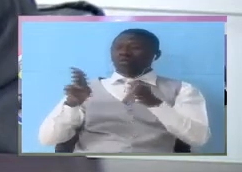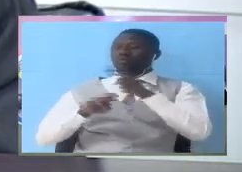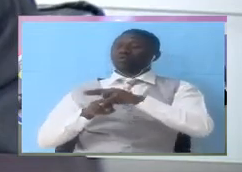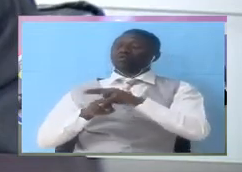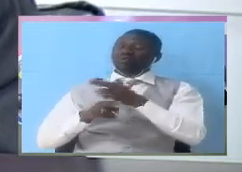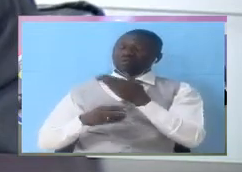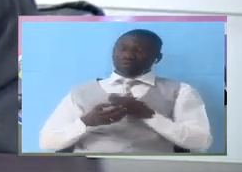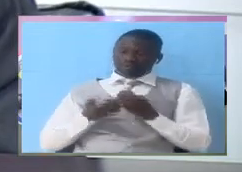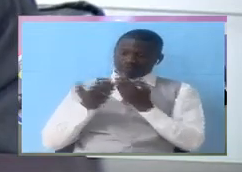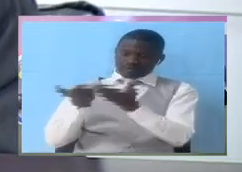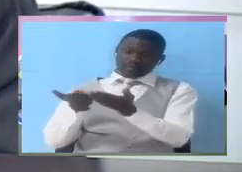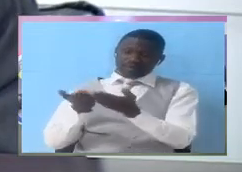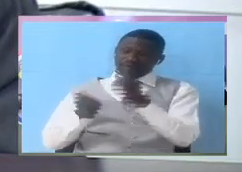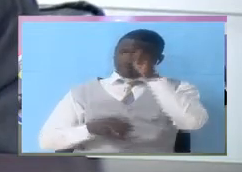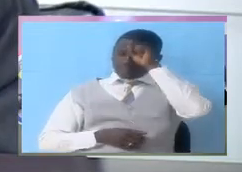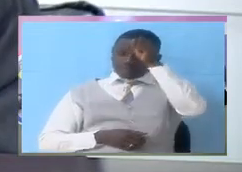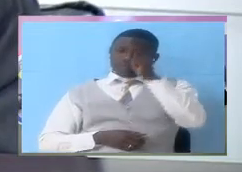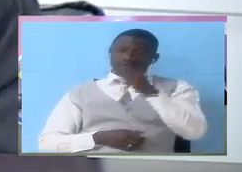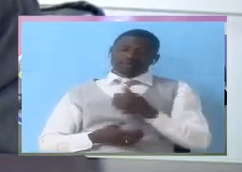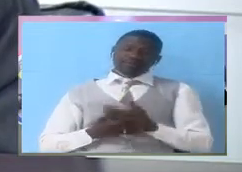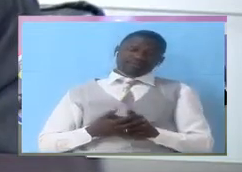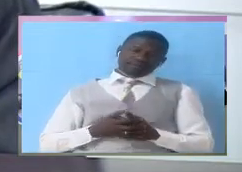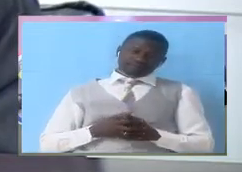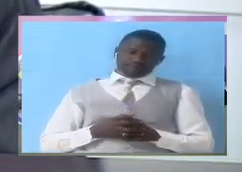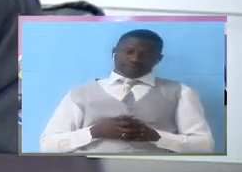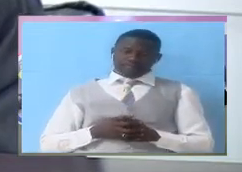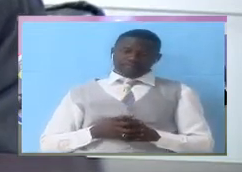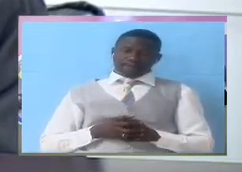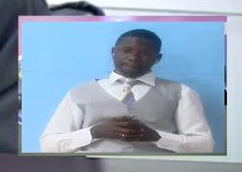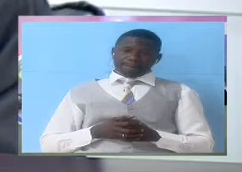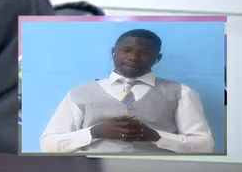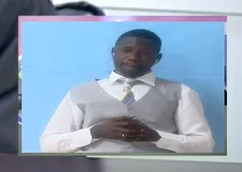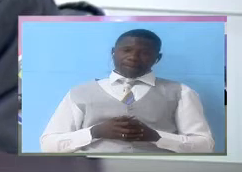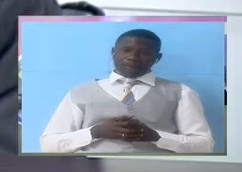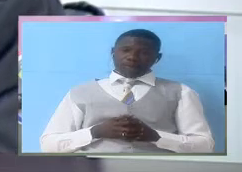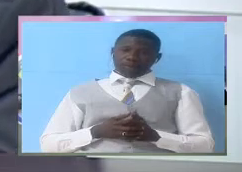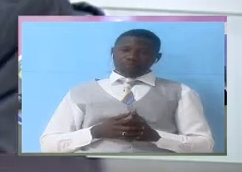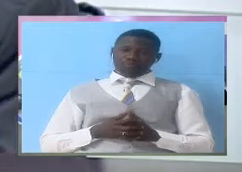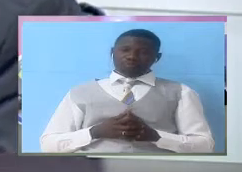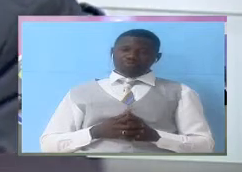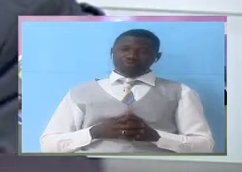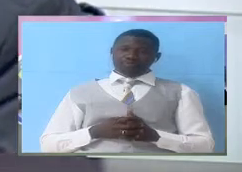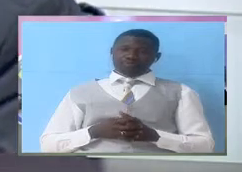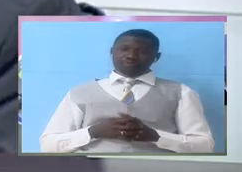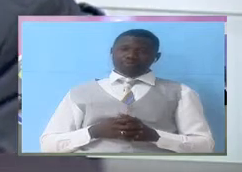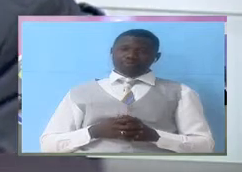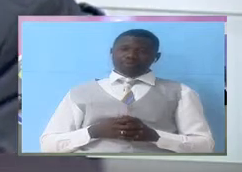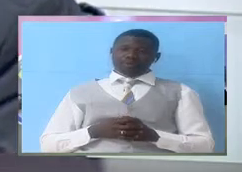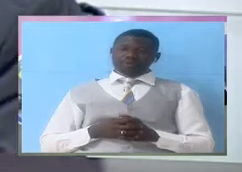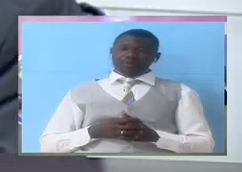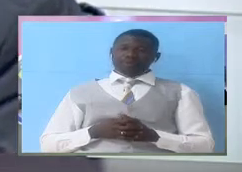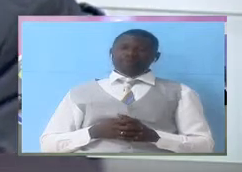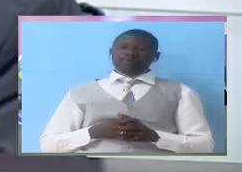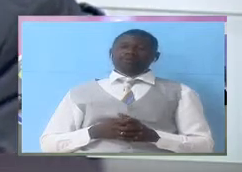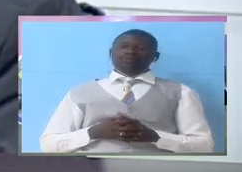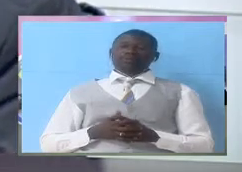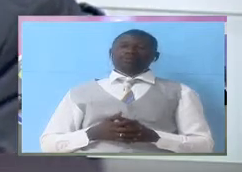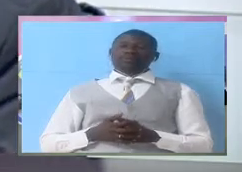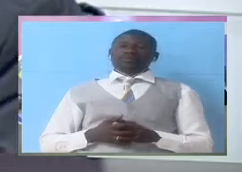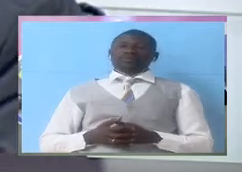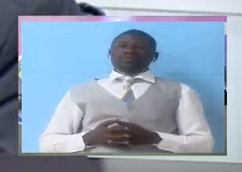ci jamono bi nga xamné ci lañ koy def bindam tubab ci machine bi dal diko ségat dal diko sétat be sét naka la koy agalé président